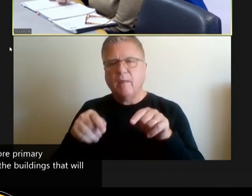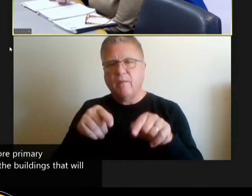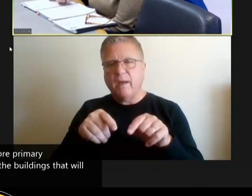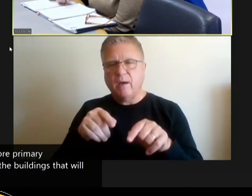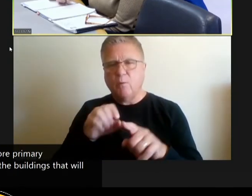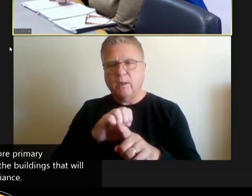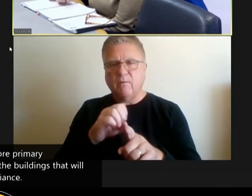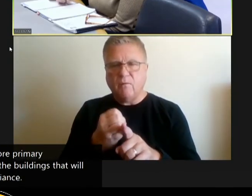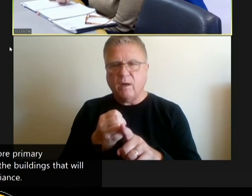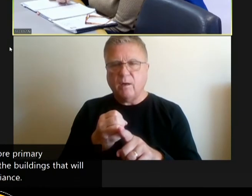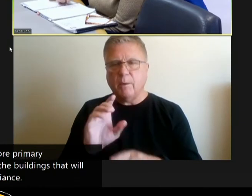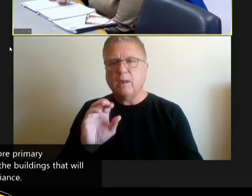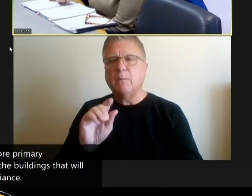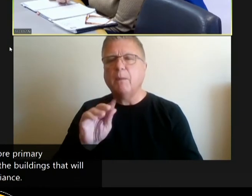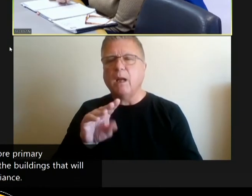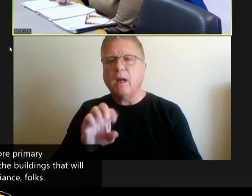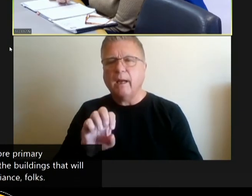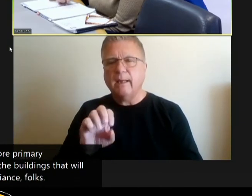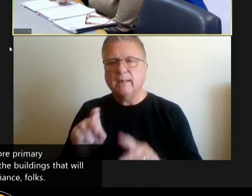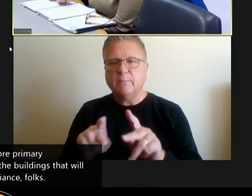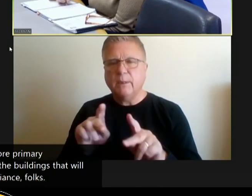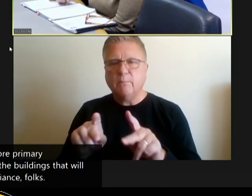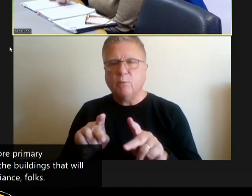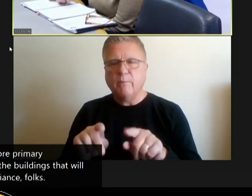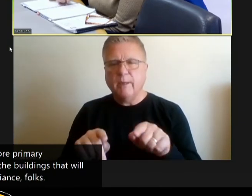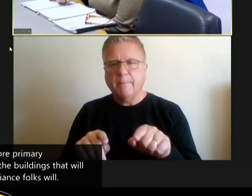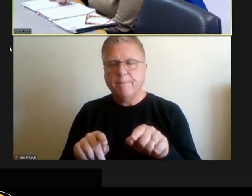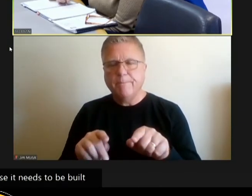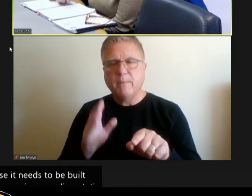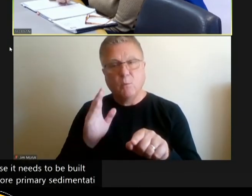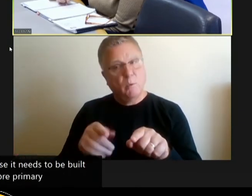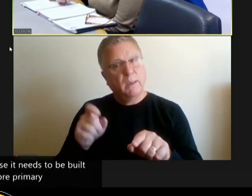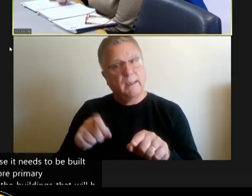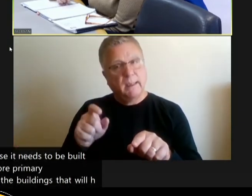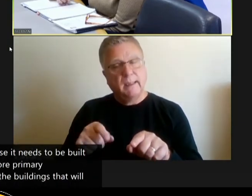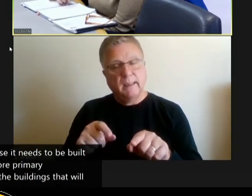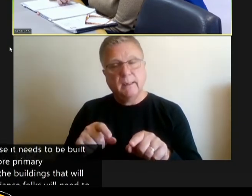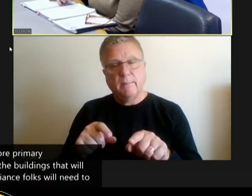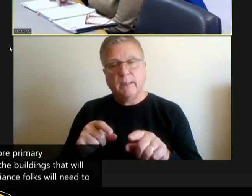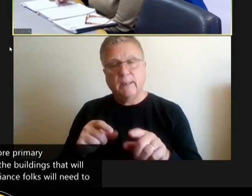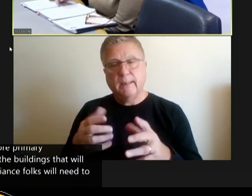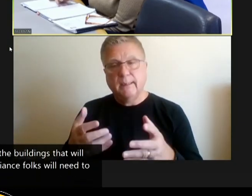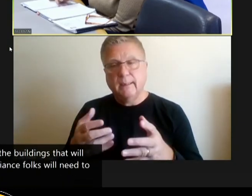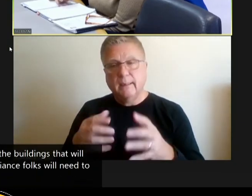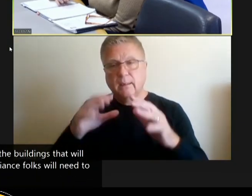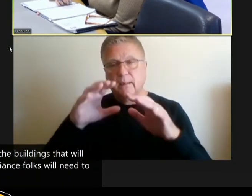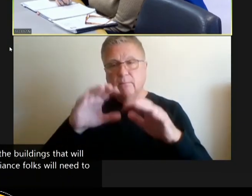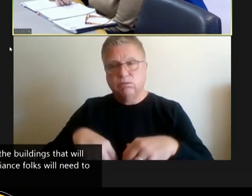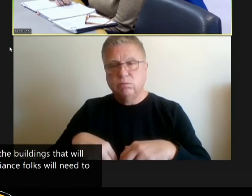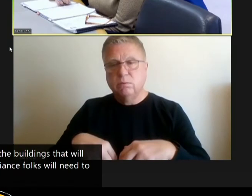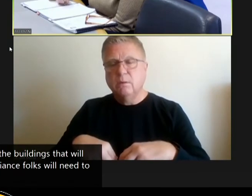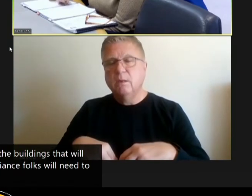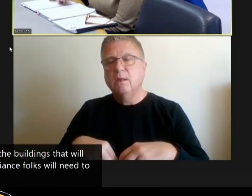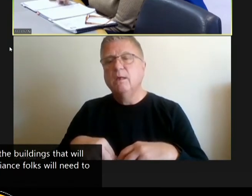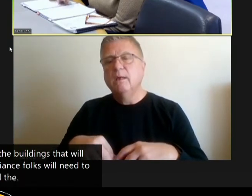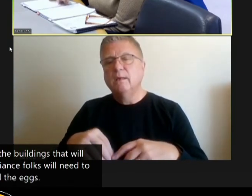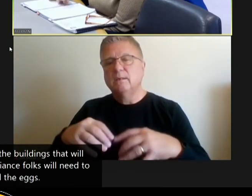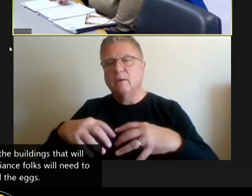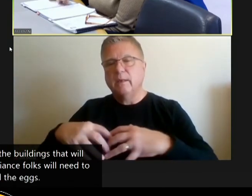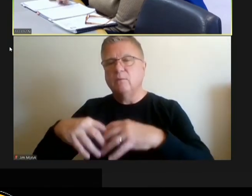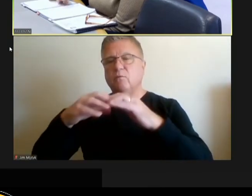environmental compliance folks will need to be demolished